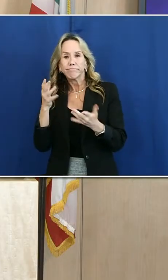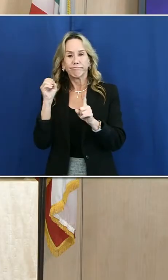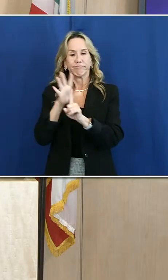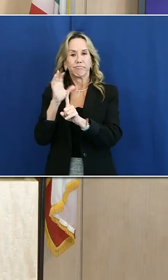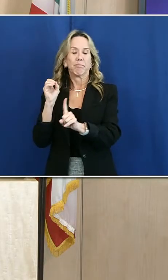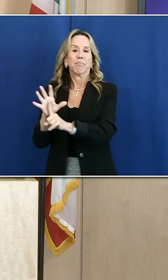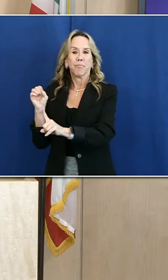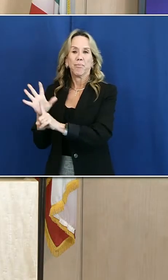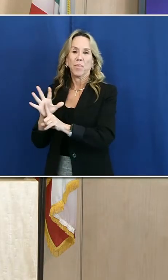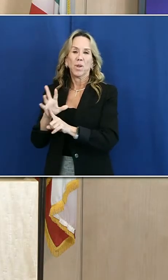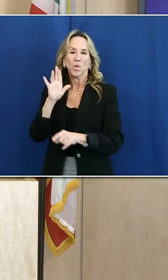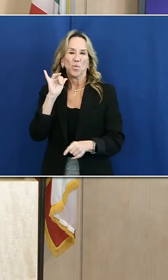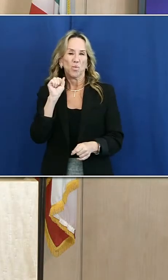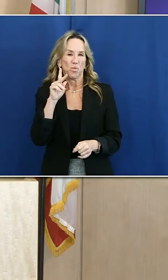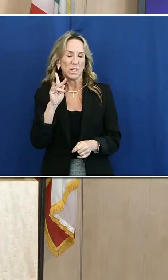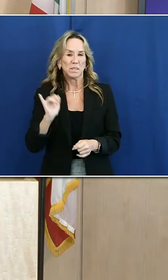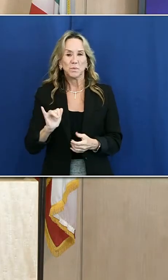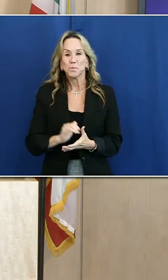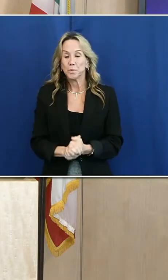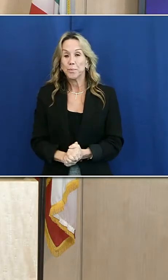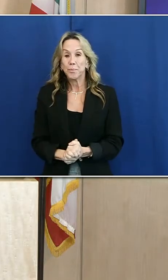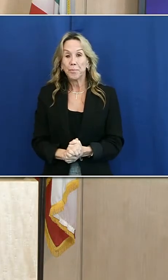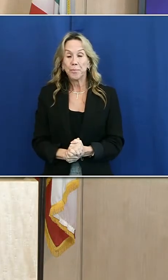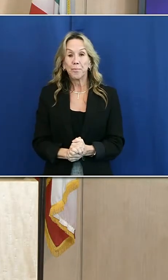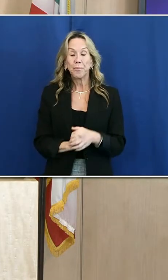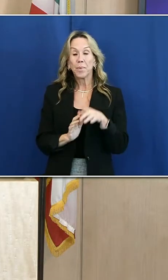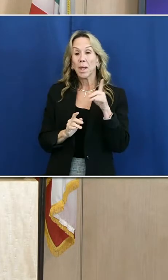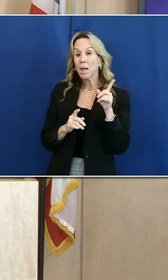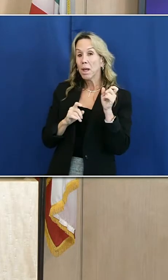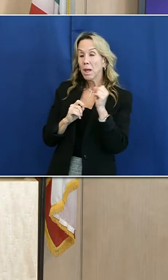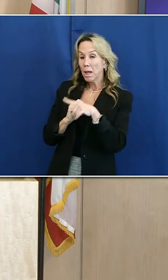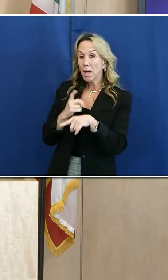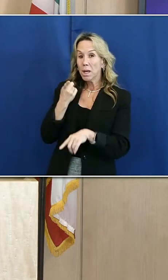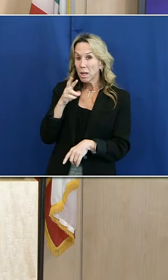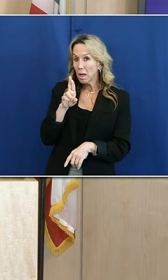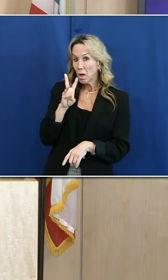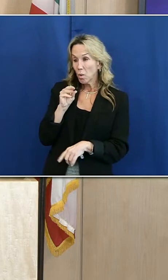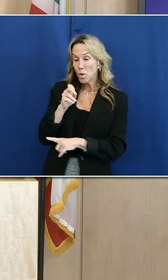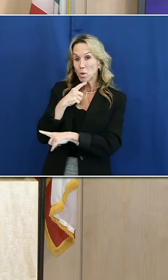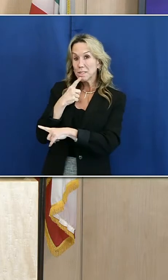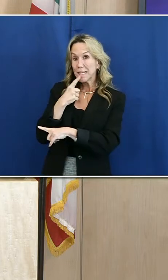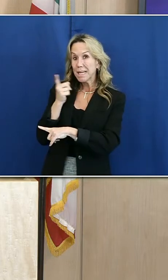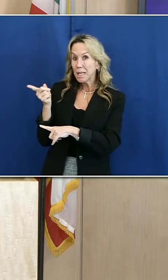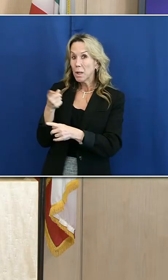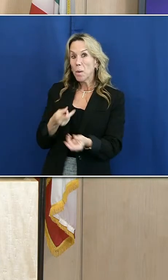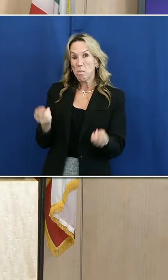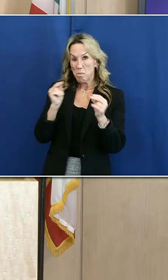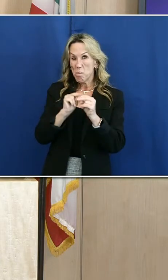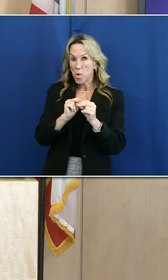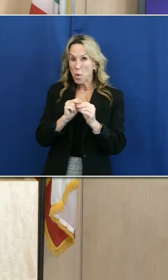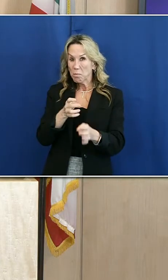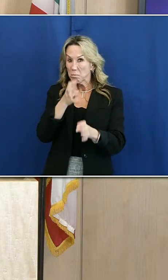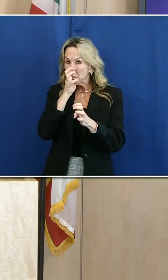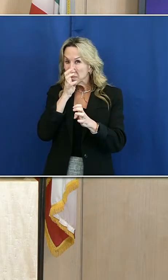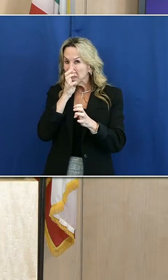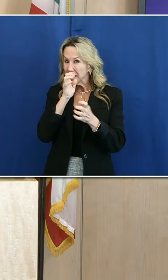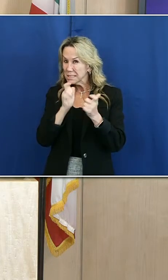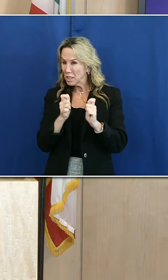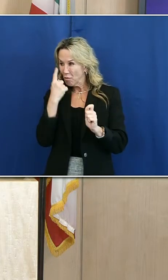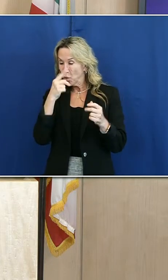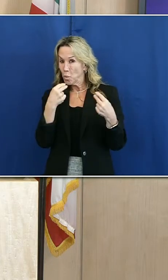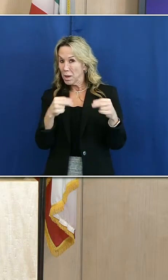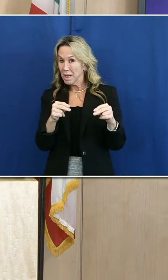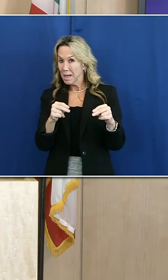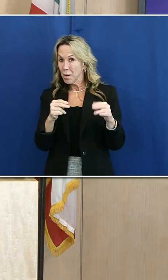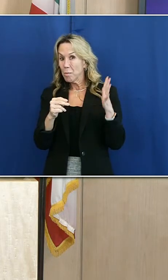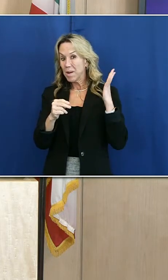exposure. Okay, Dr. Wooten, so you're confirming that this is a more restrictive change than we currently have for retail. We're going